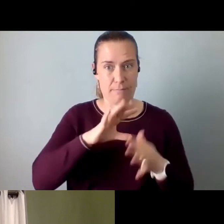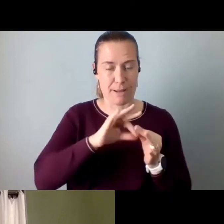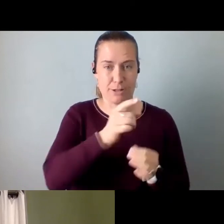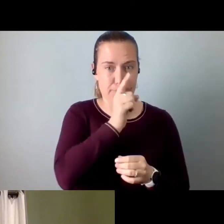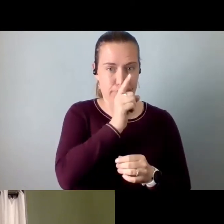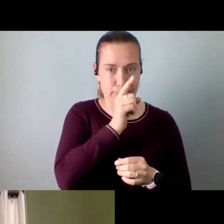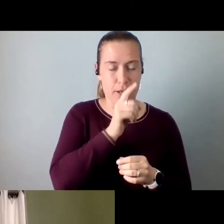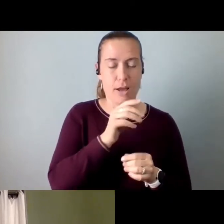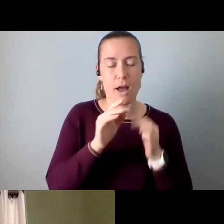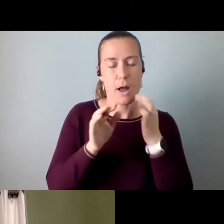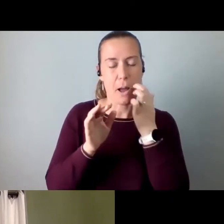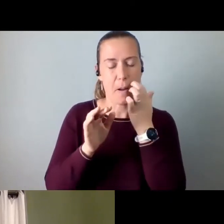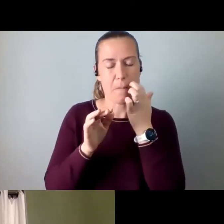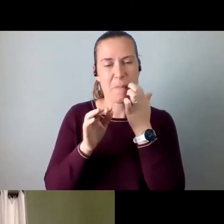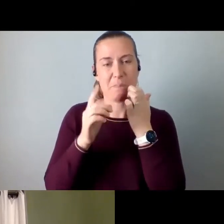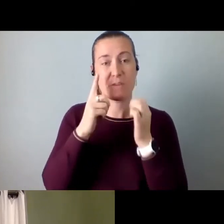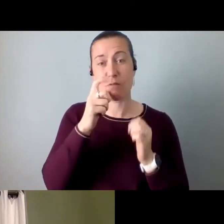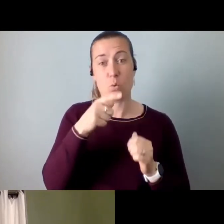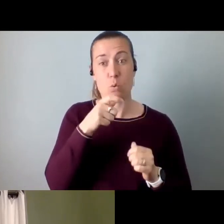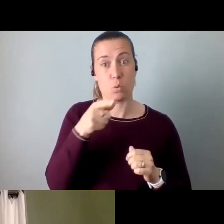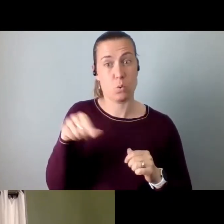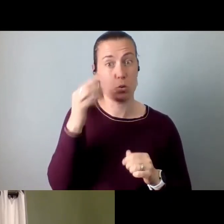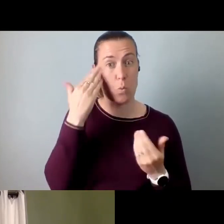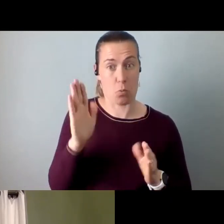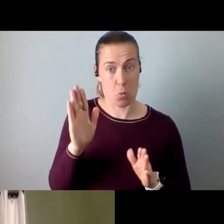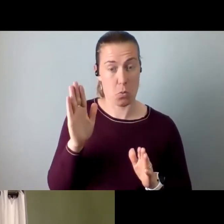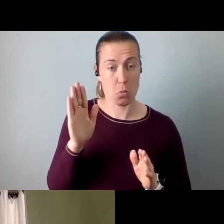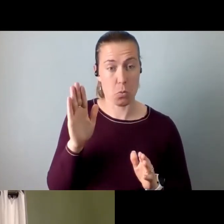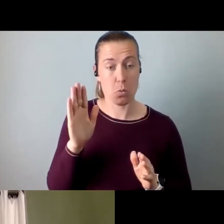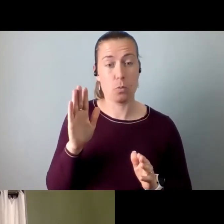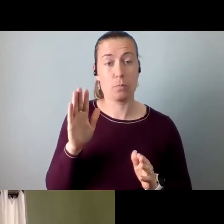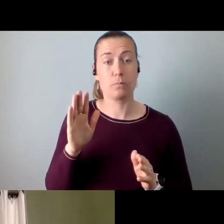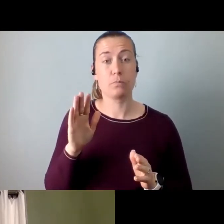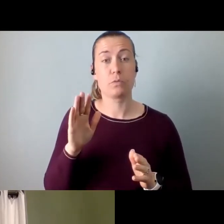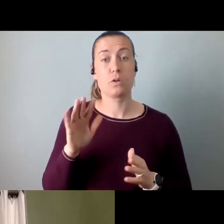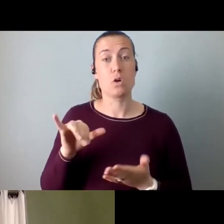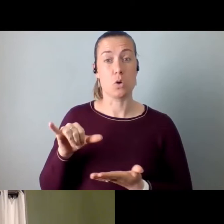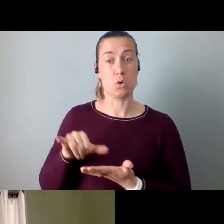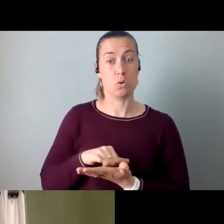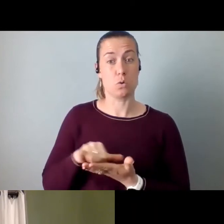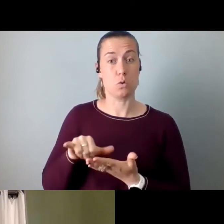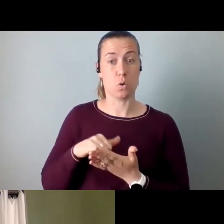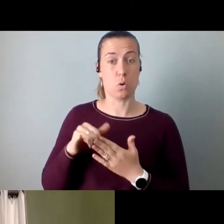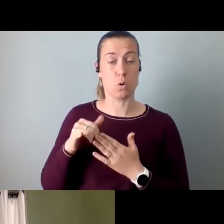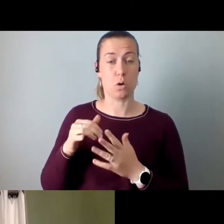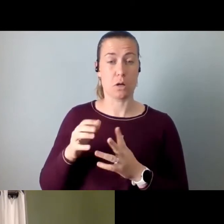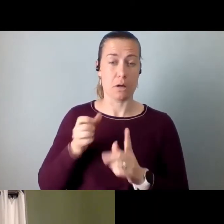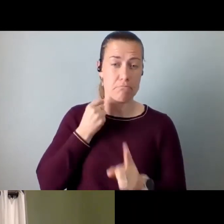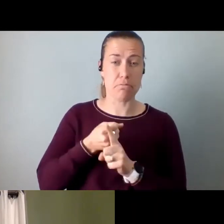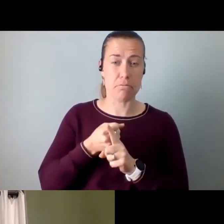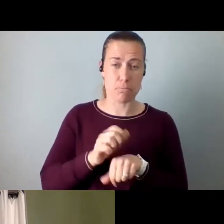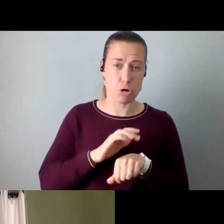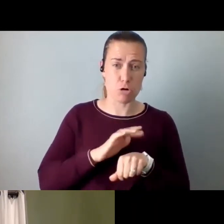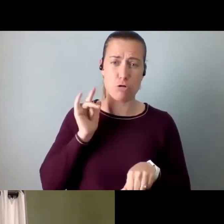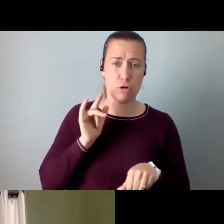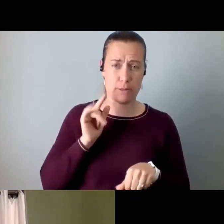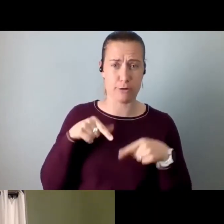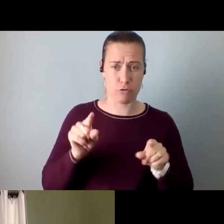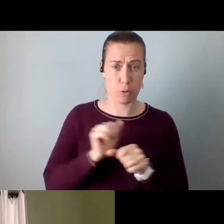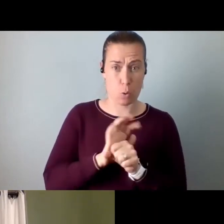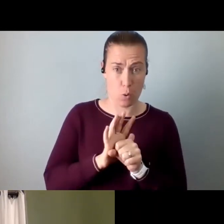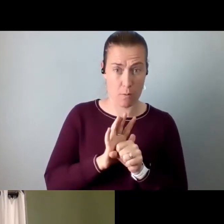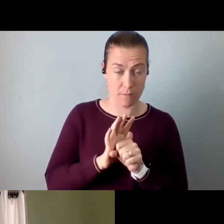talk is, for those of you who don't know, as New York got hit pretty quickly early in the pandemic, it was